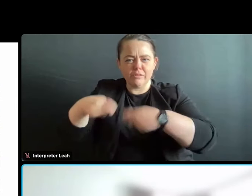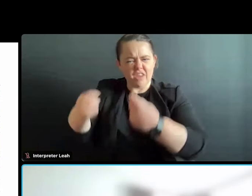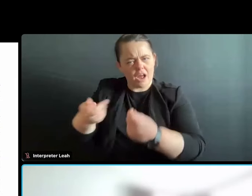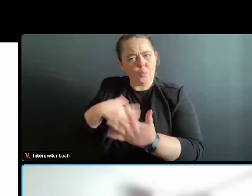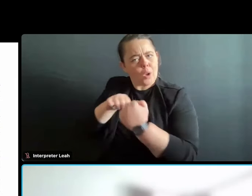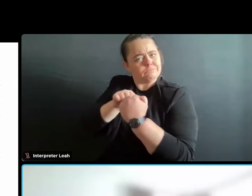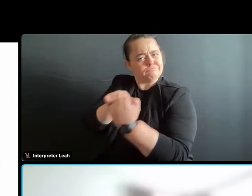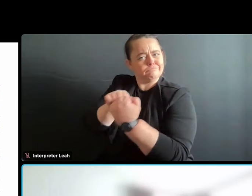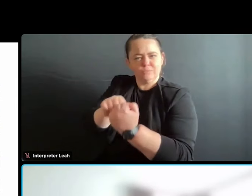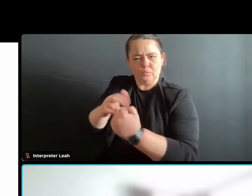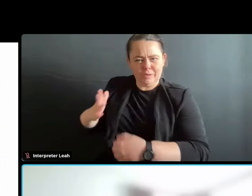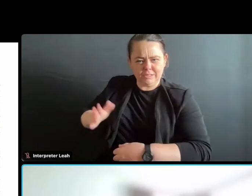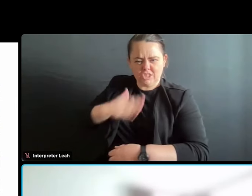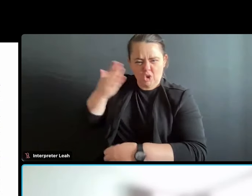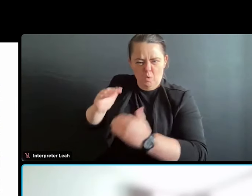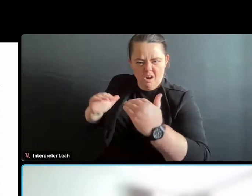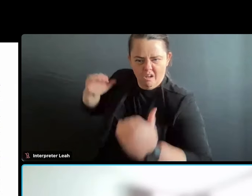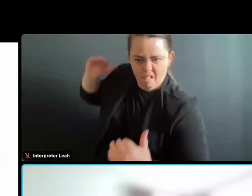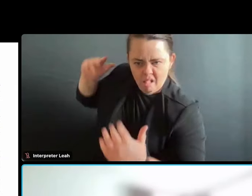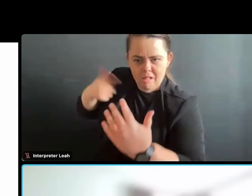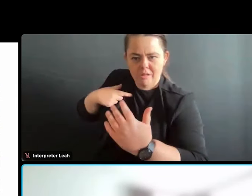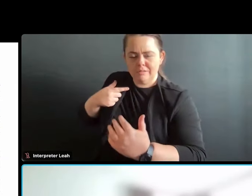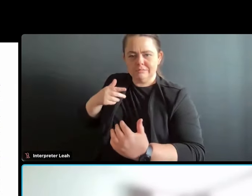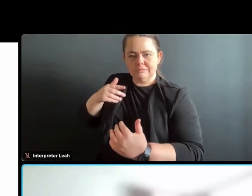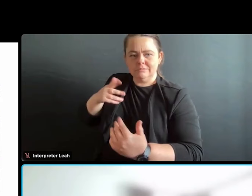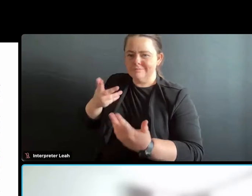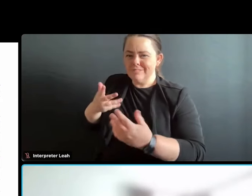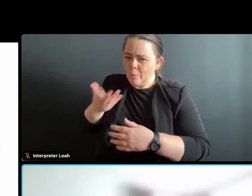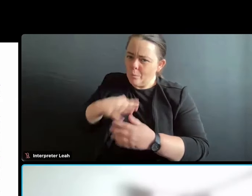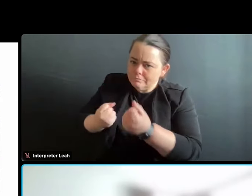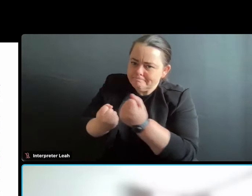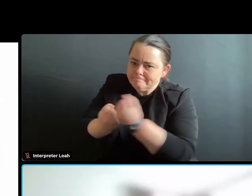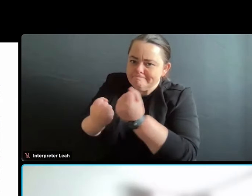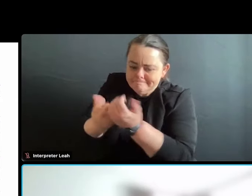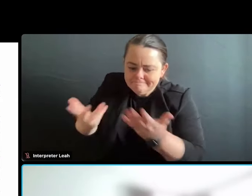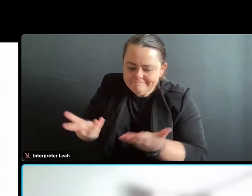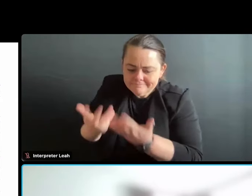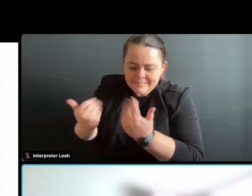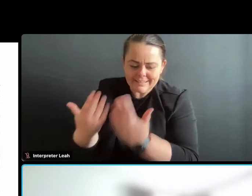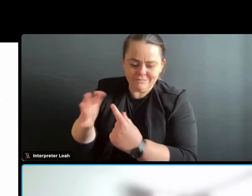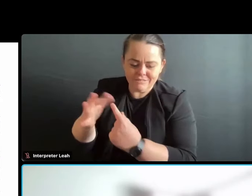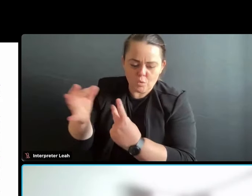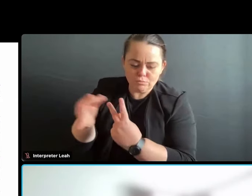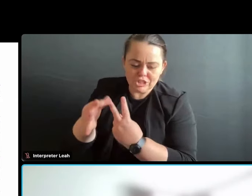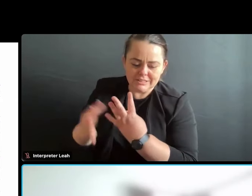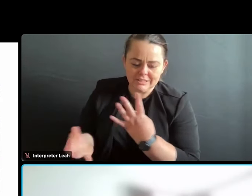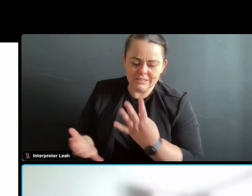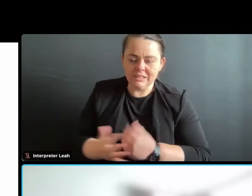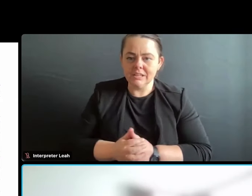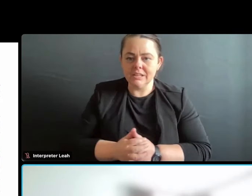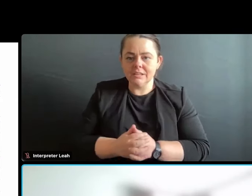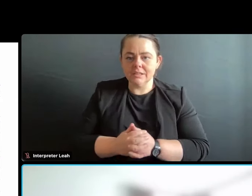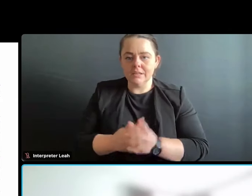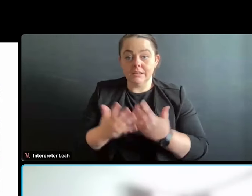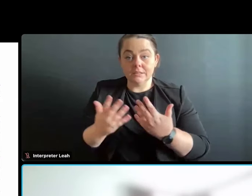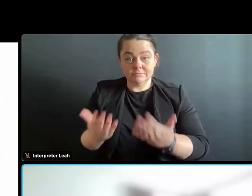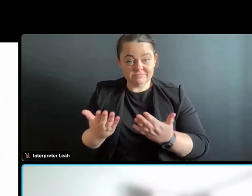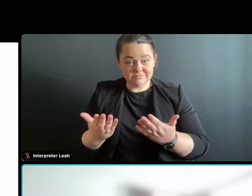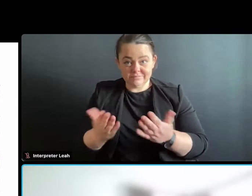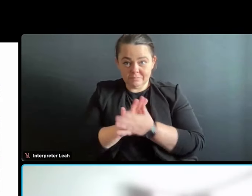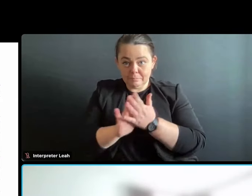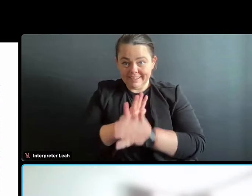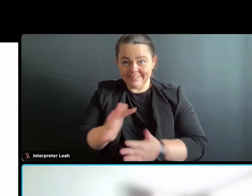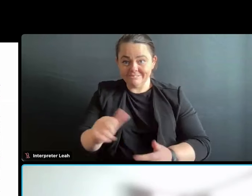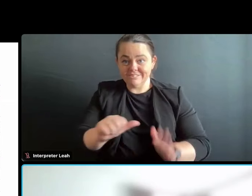collaboratively, and we help to support them to develop options that might be of benefit in addressing some of the financial risks that providers